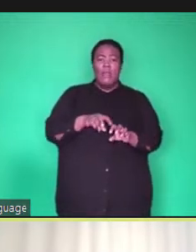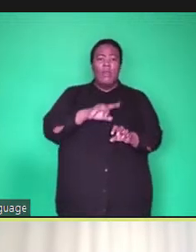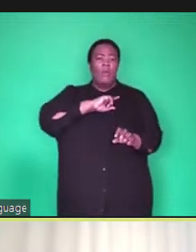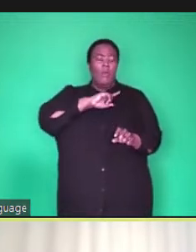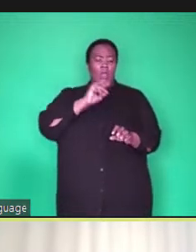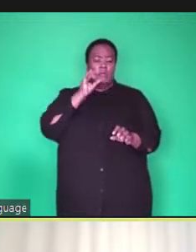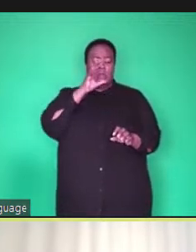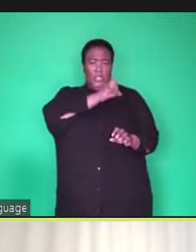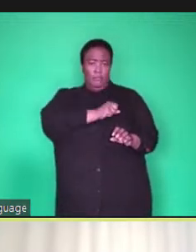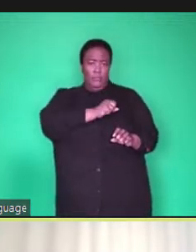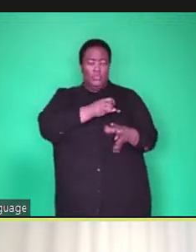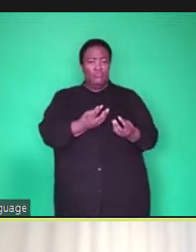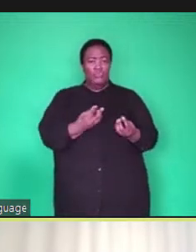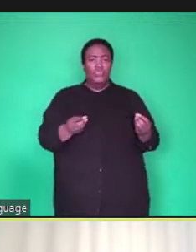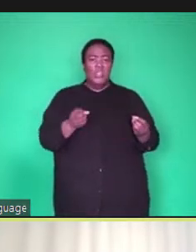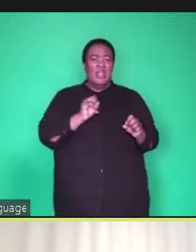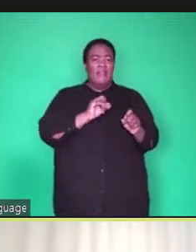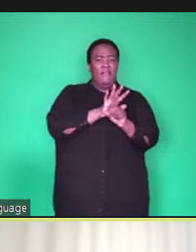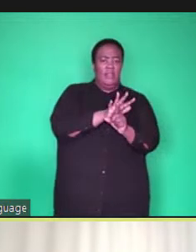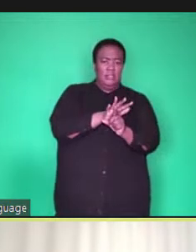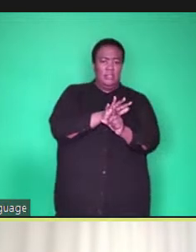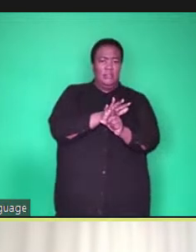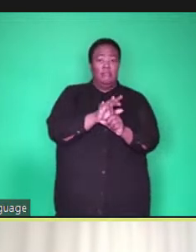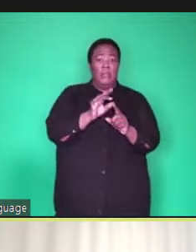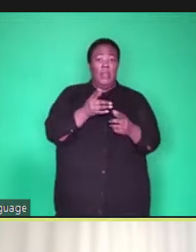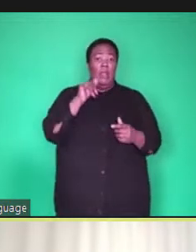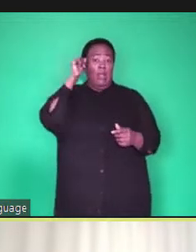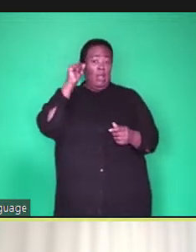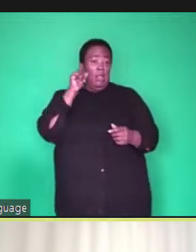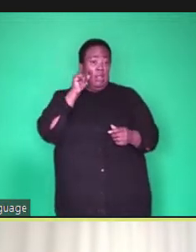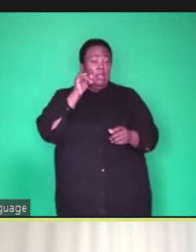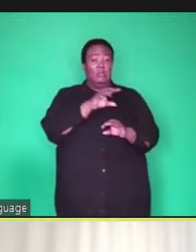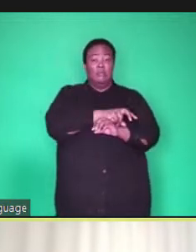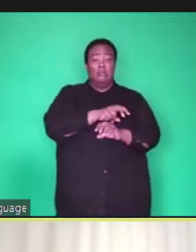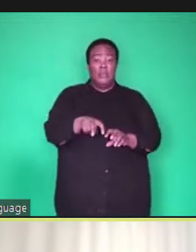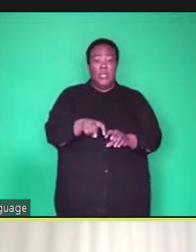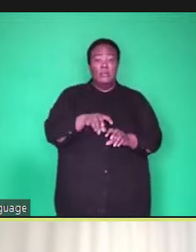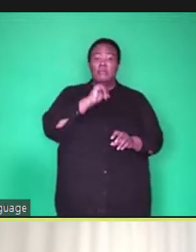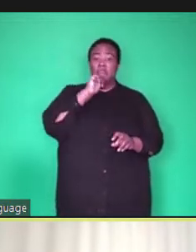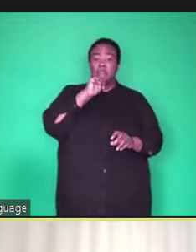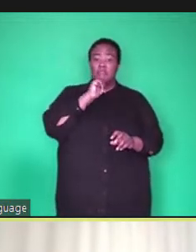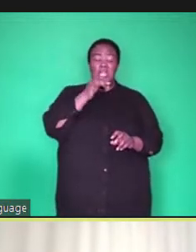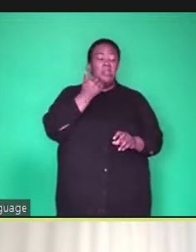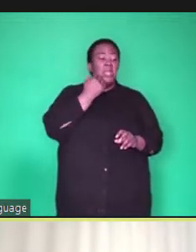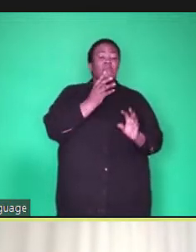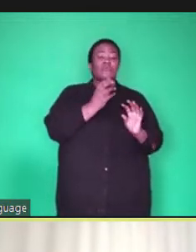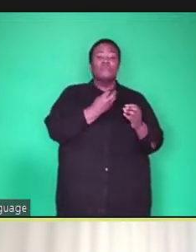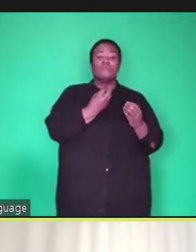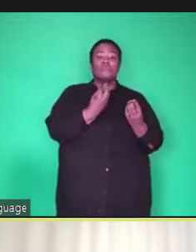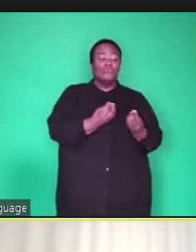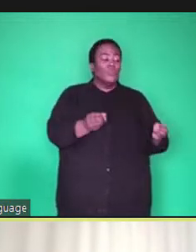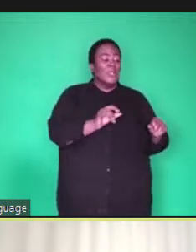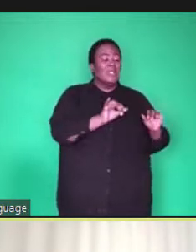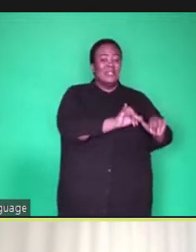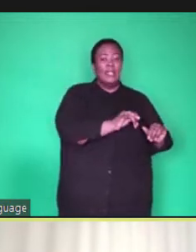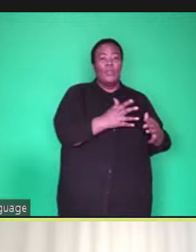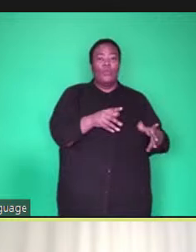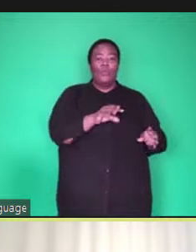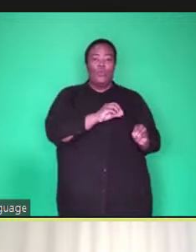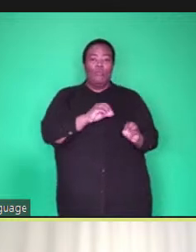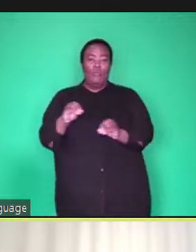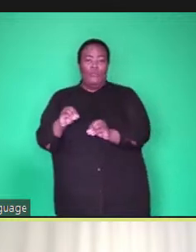are affected by maternal and adult migration, whether or not the children themselves move. And just to diverge